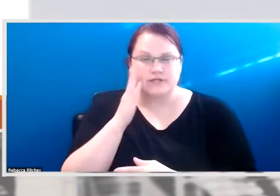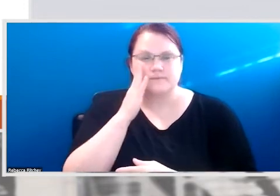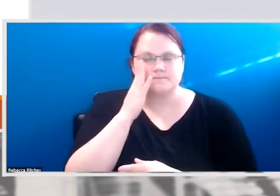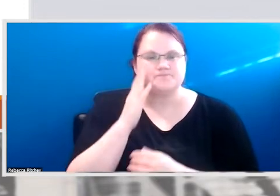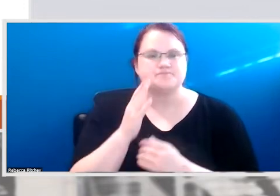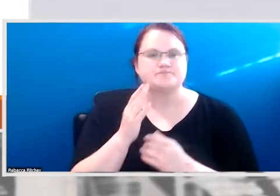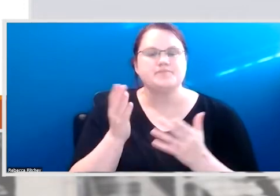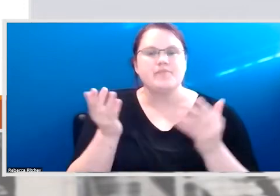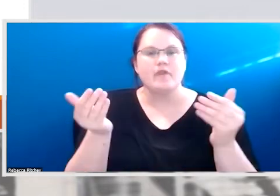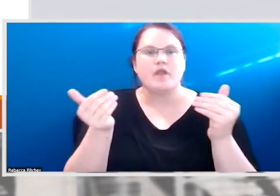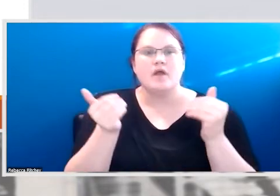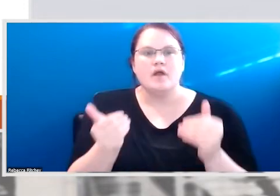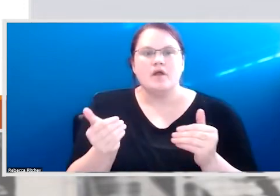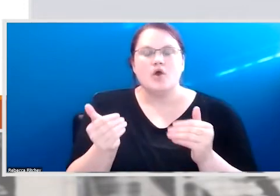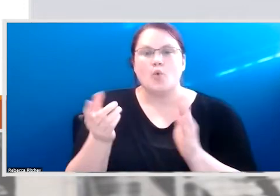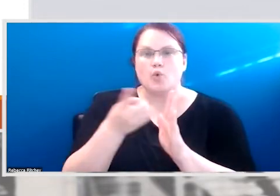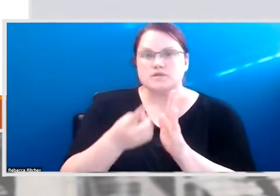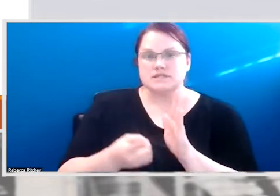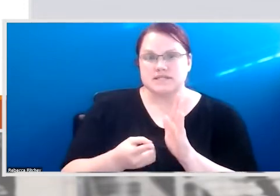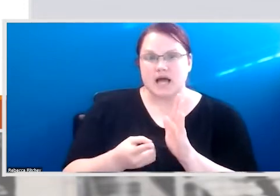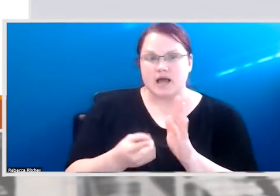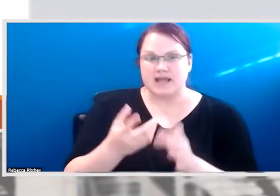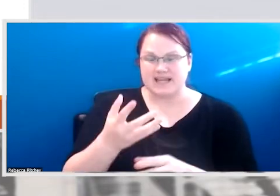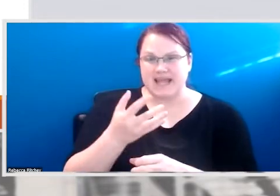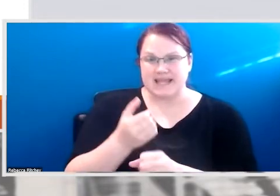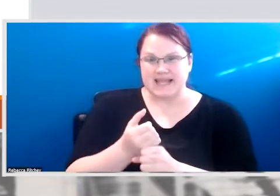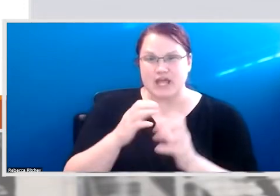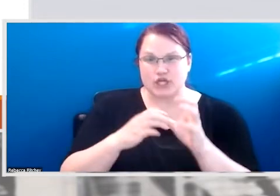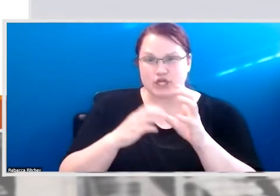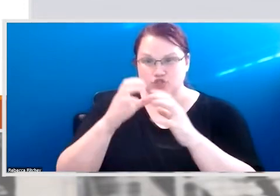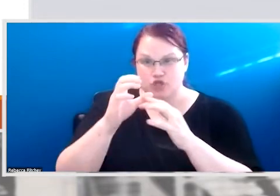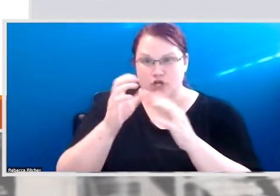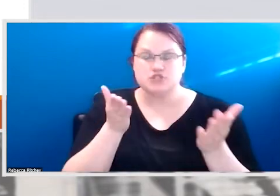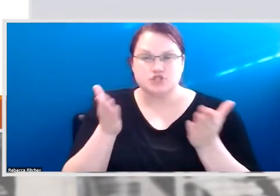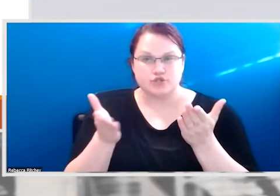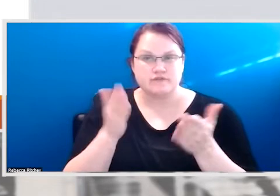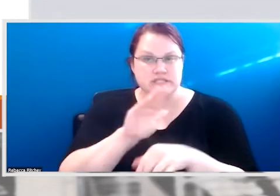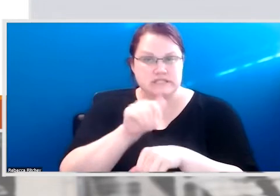will design and procure those construction services